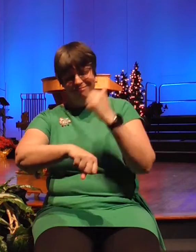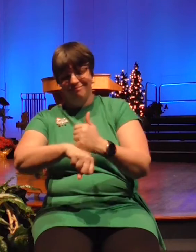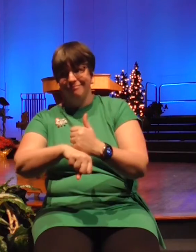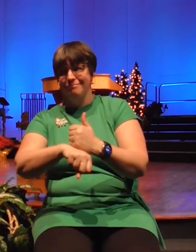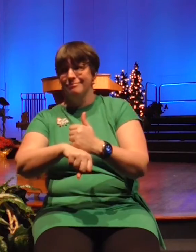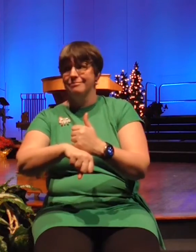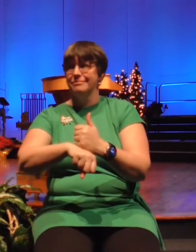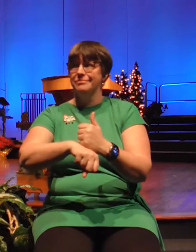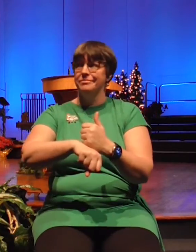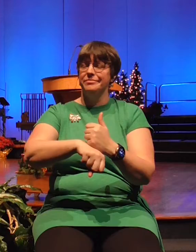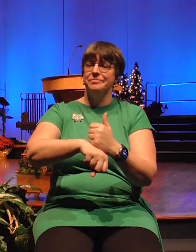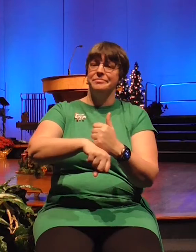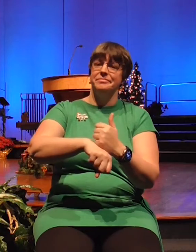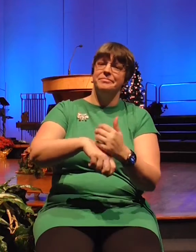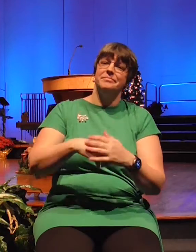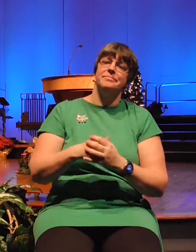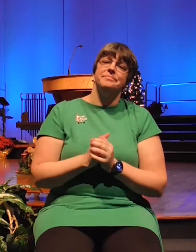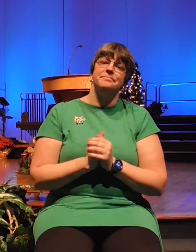into being.